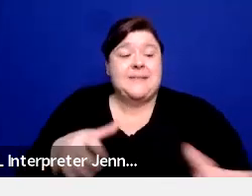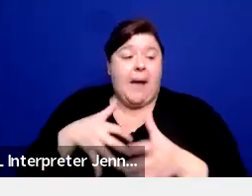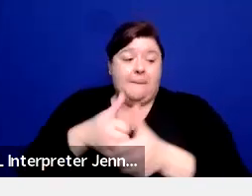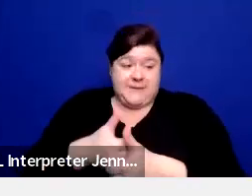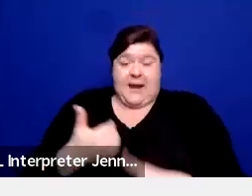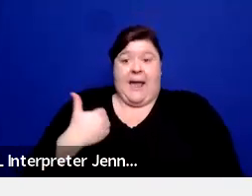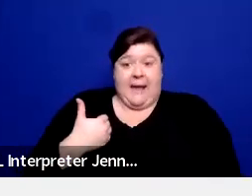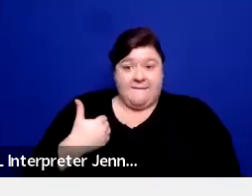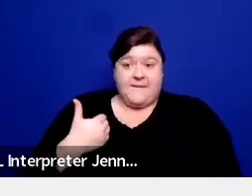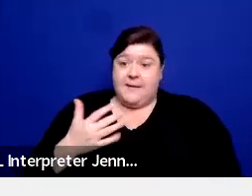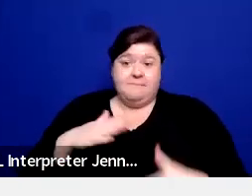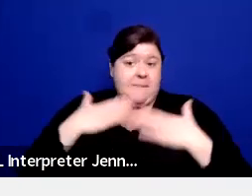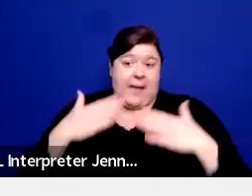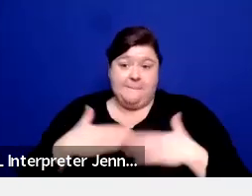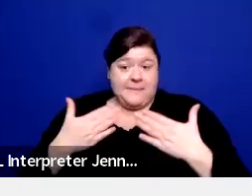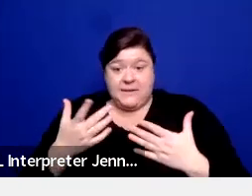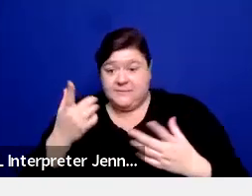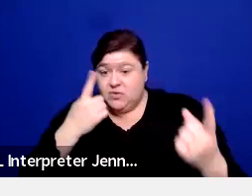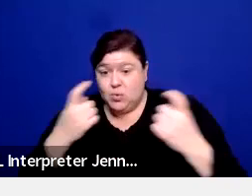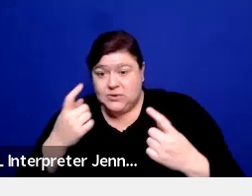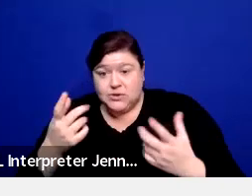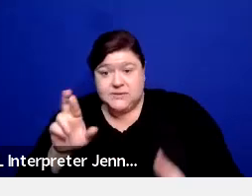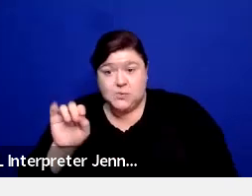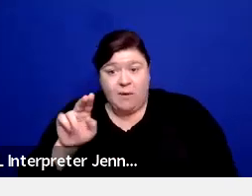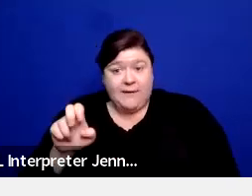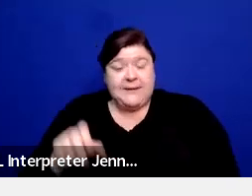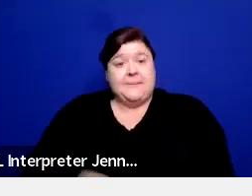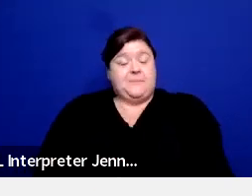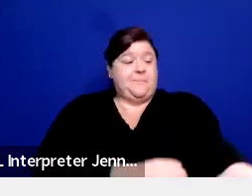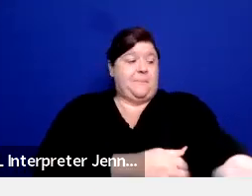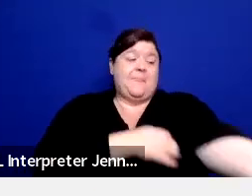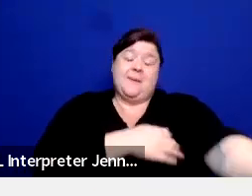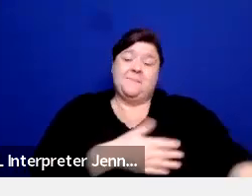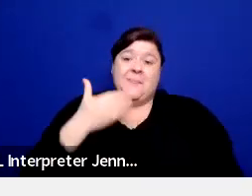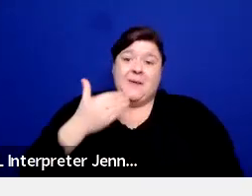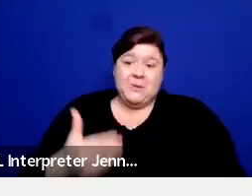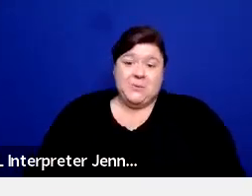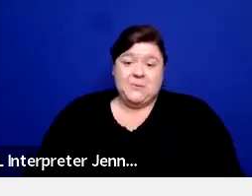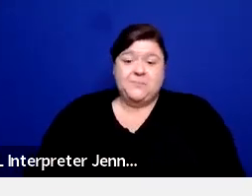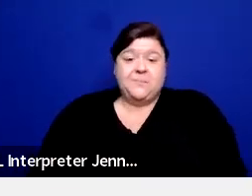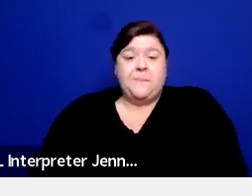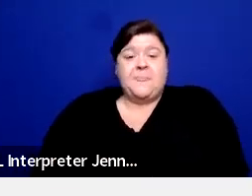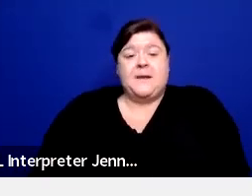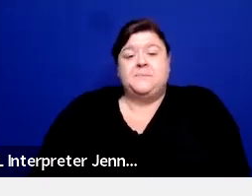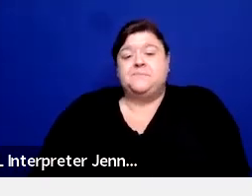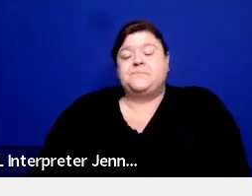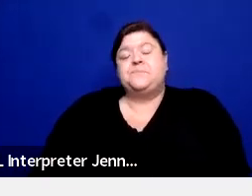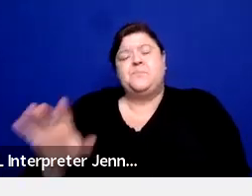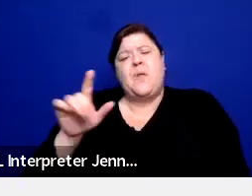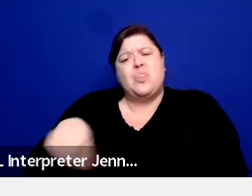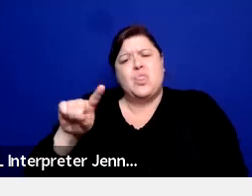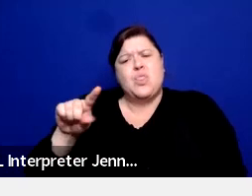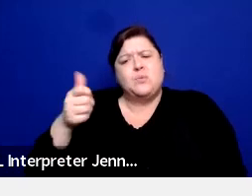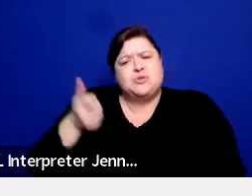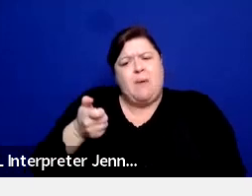have, and I'm happy to take some questions, Ronnie. Thank you. Are the stabilization grants